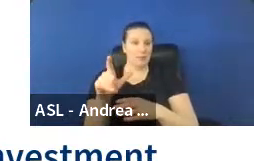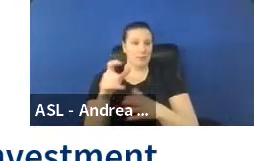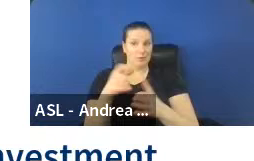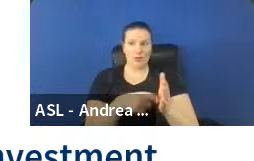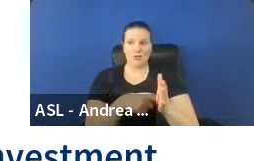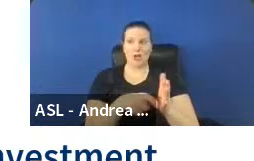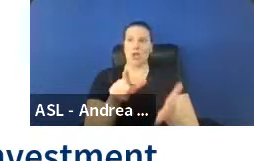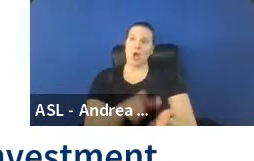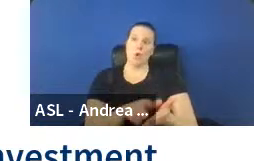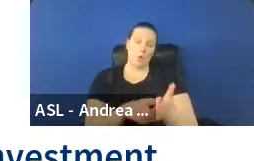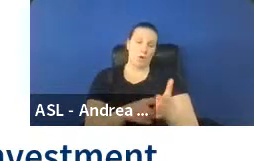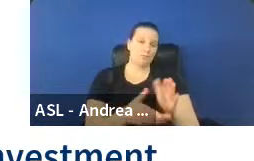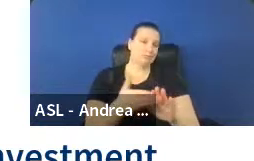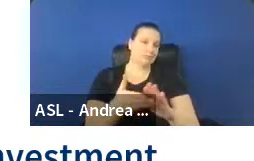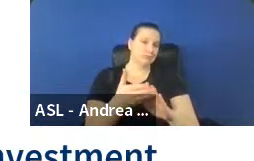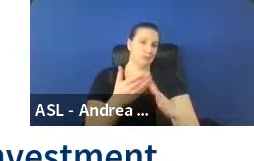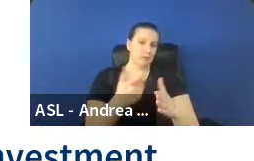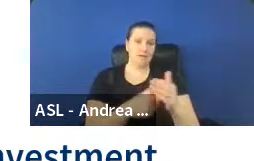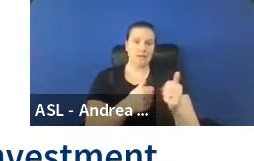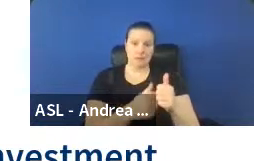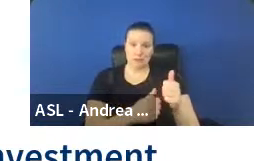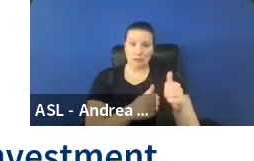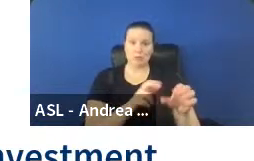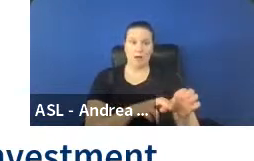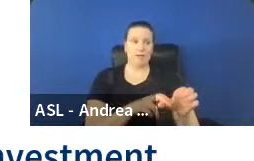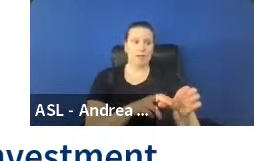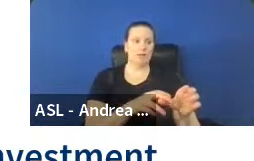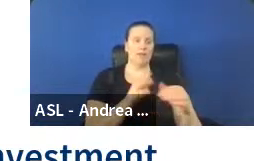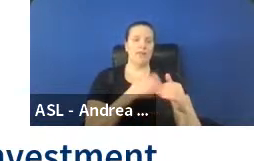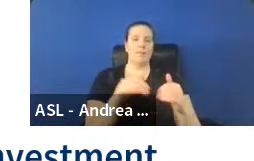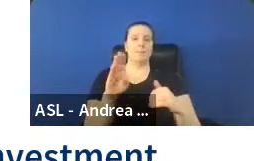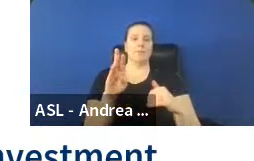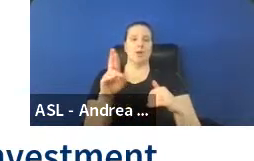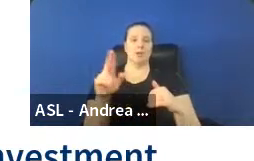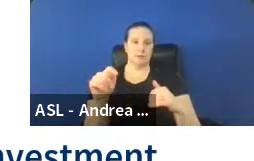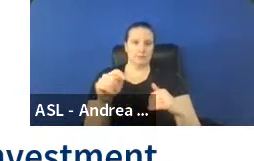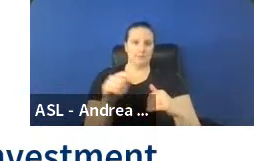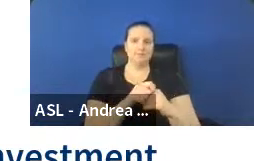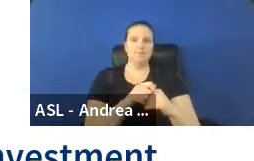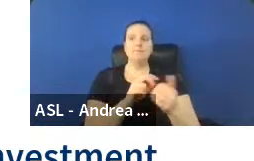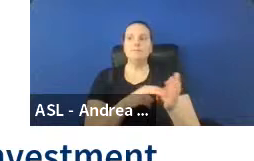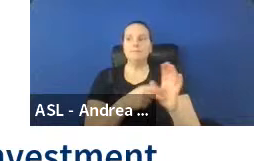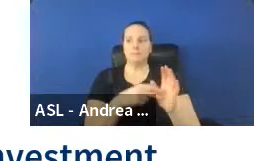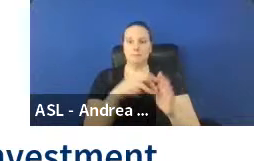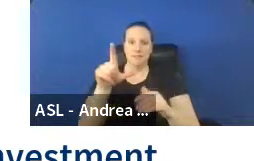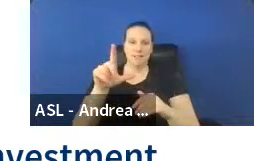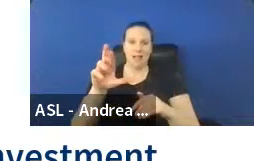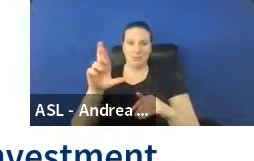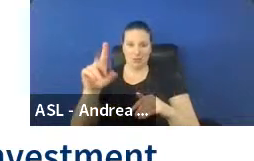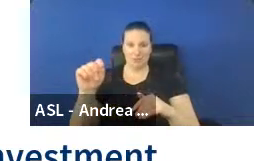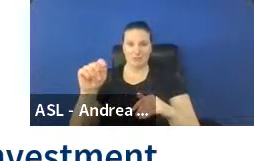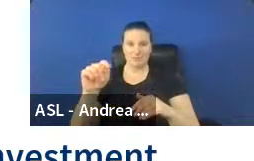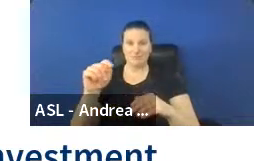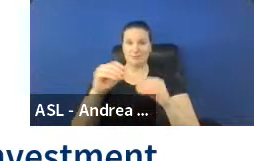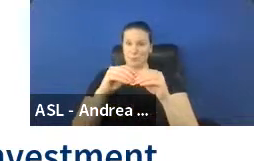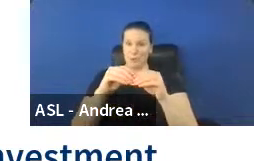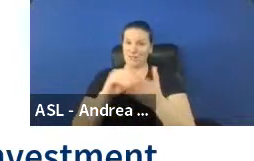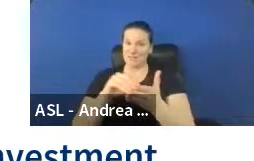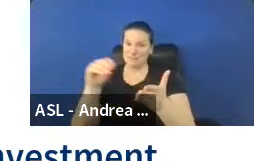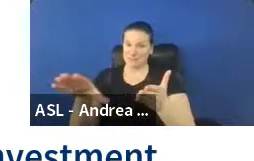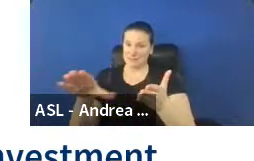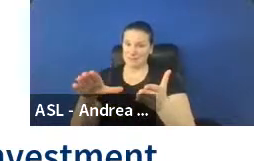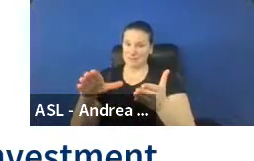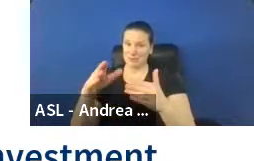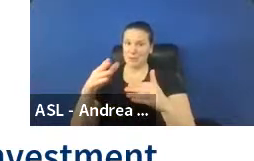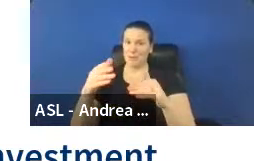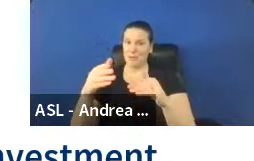operating cost per rider than BRT options, which is to say light rail is more expensive to build, but typically less expensive